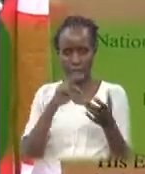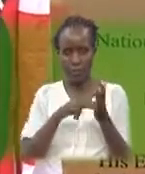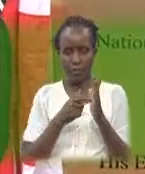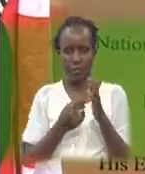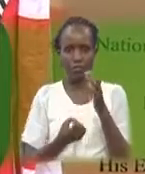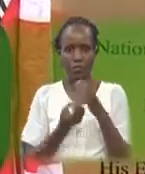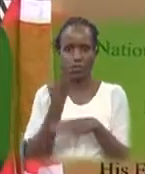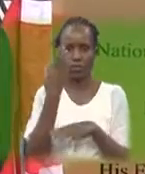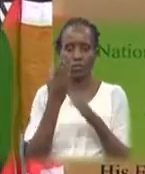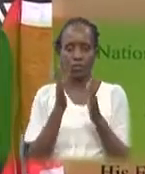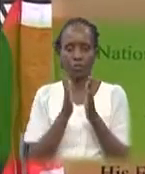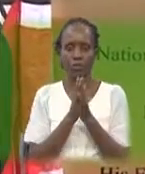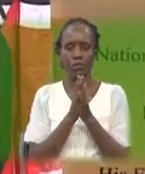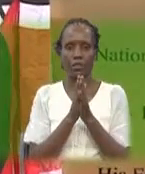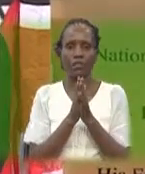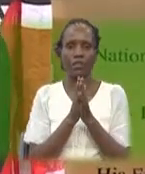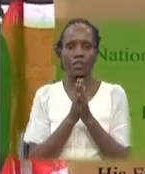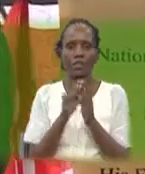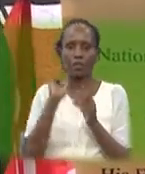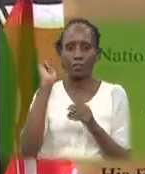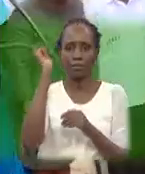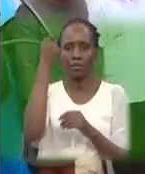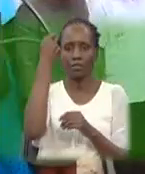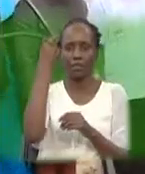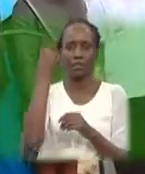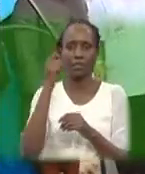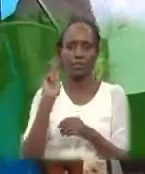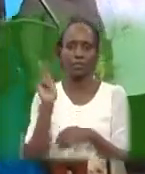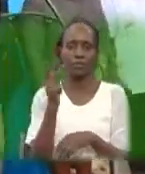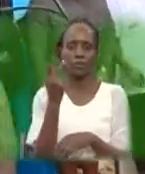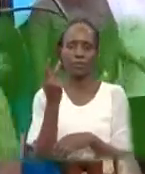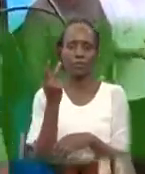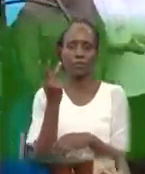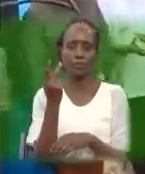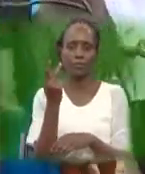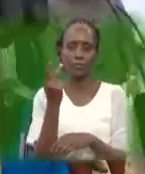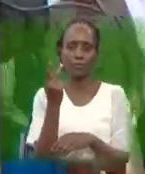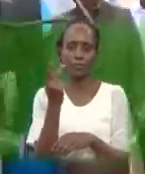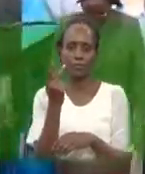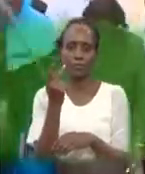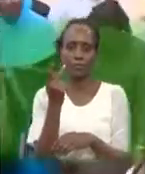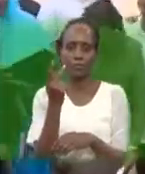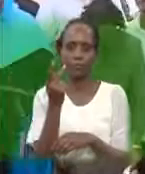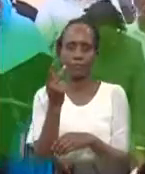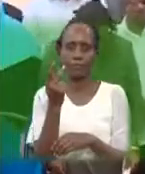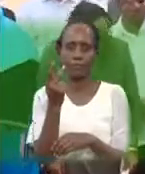That is why the project was launched by none other but the President of Kenya.